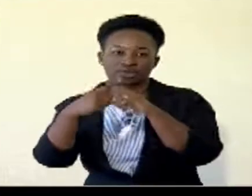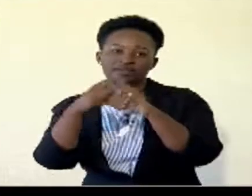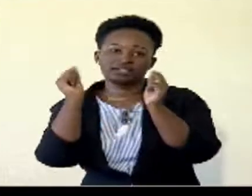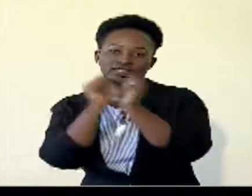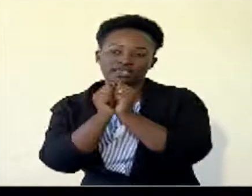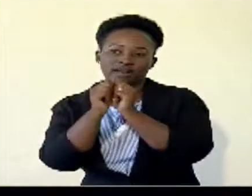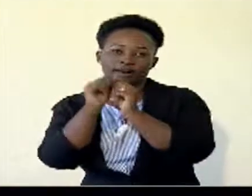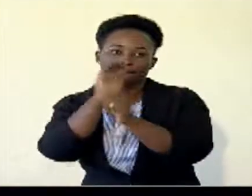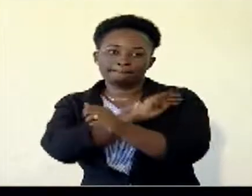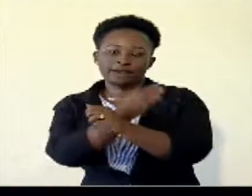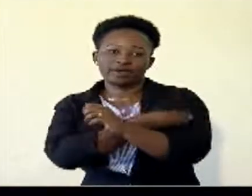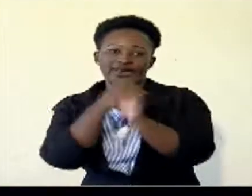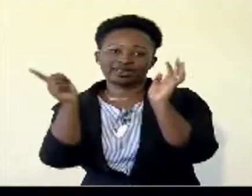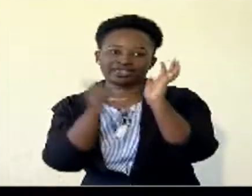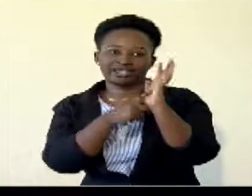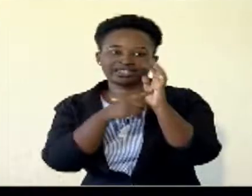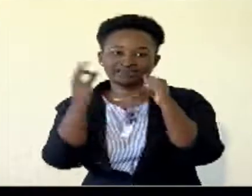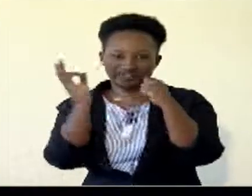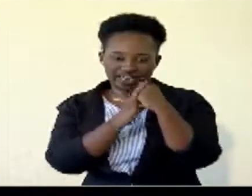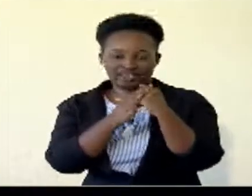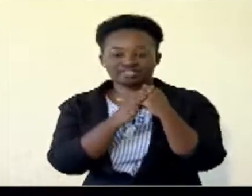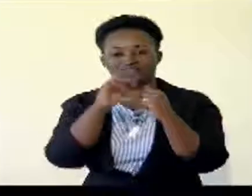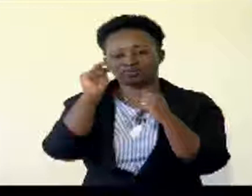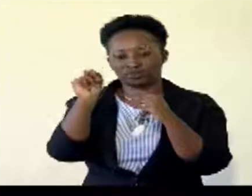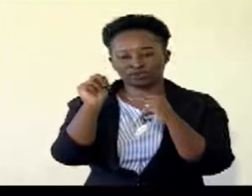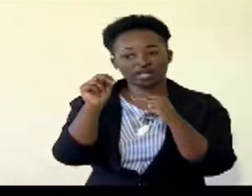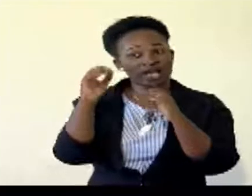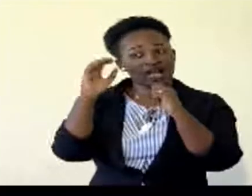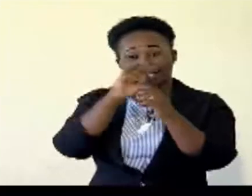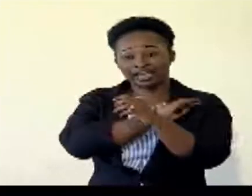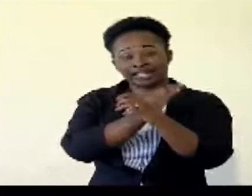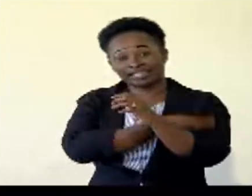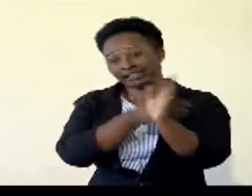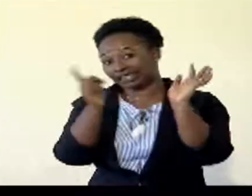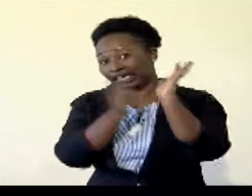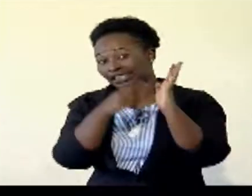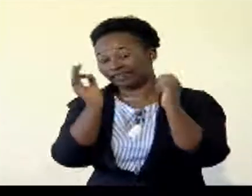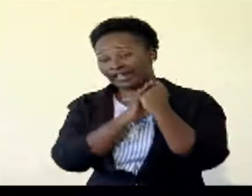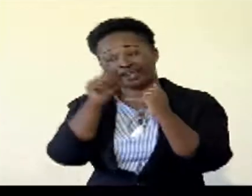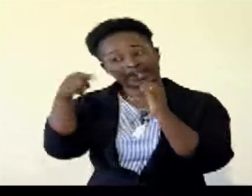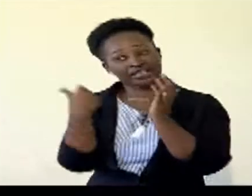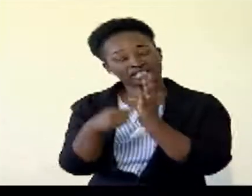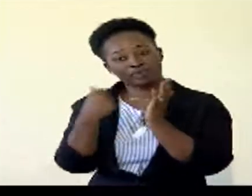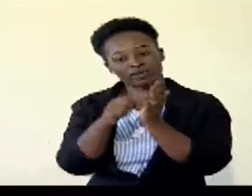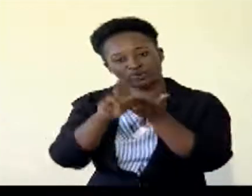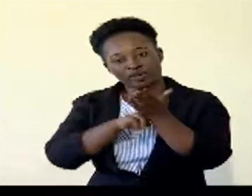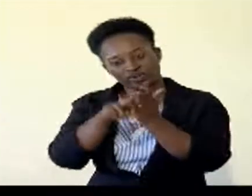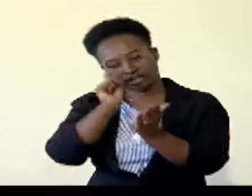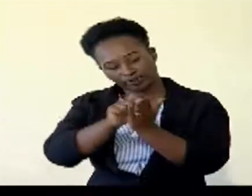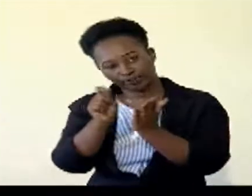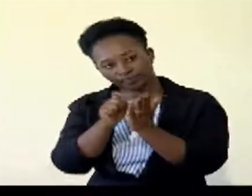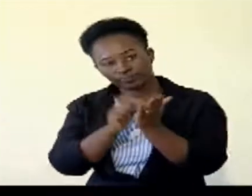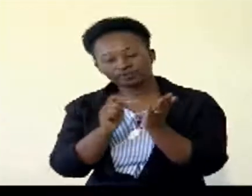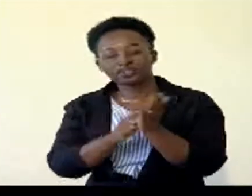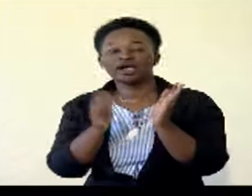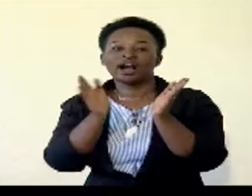from. Pressing that has been a problem to us. And also they have given us G, universal gravitational constant, as